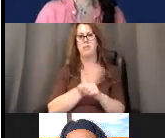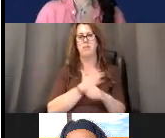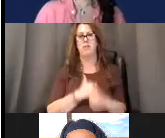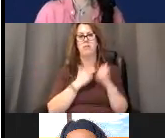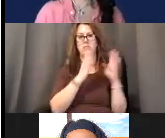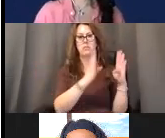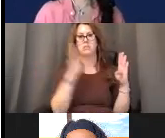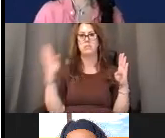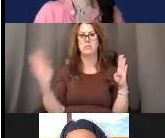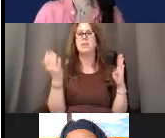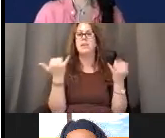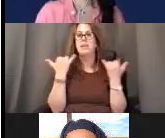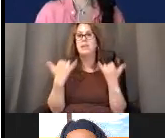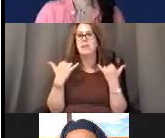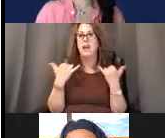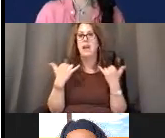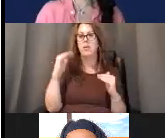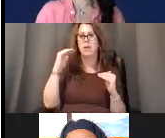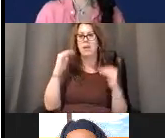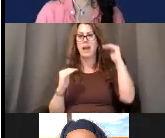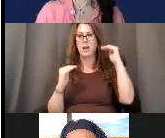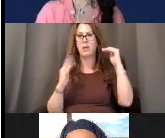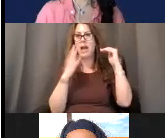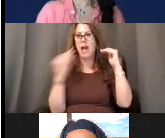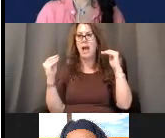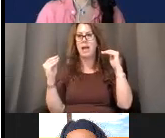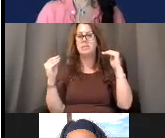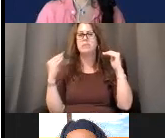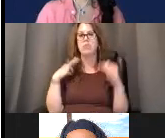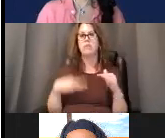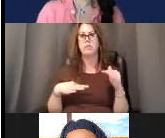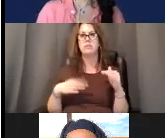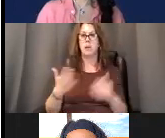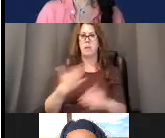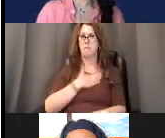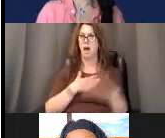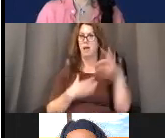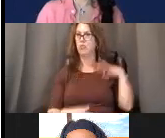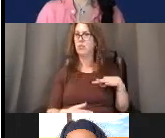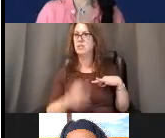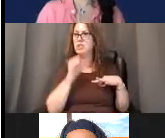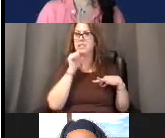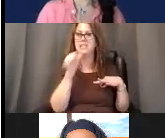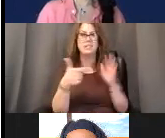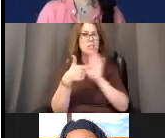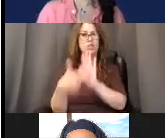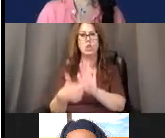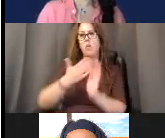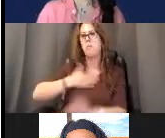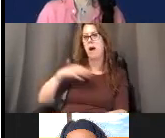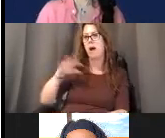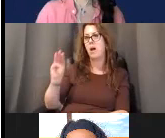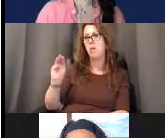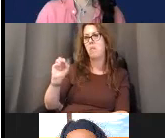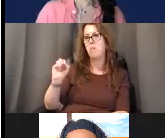and privilege. So now we're getting into my privilege doesn't reflect my morality, but my response to it does.